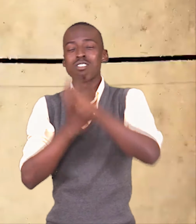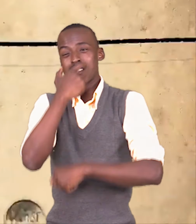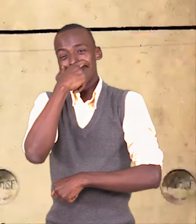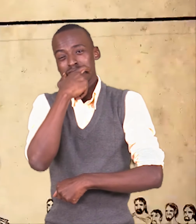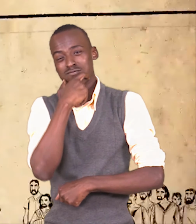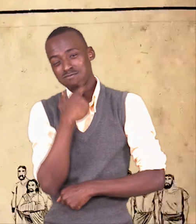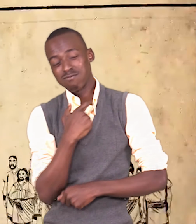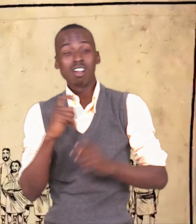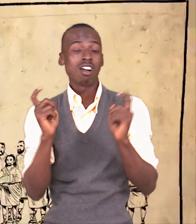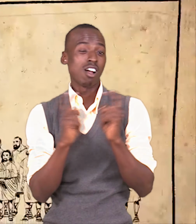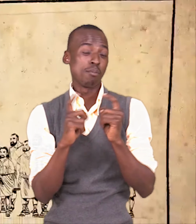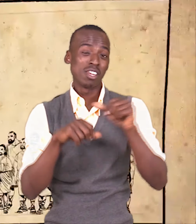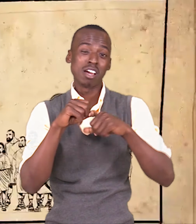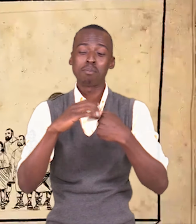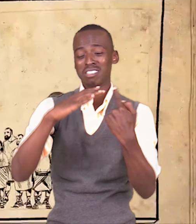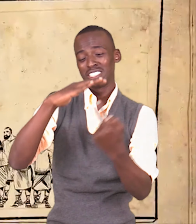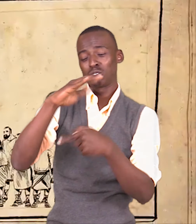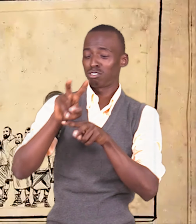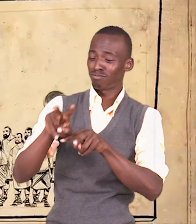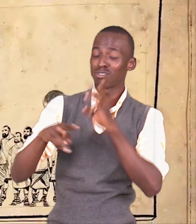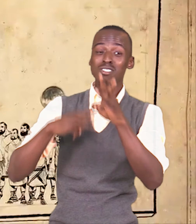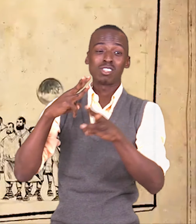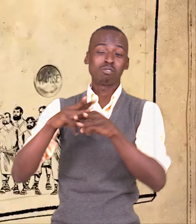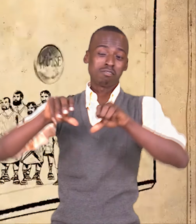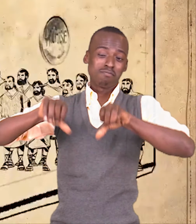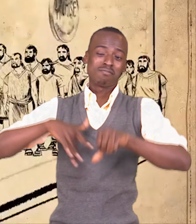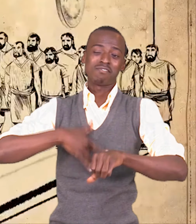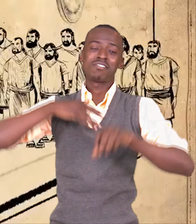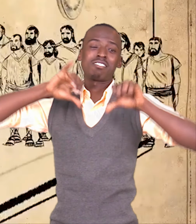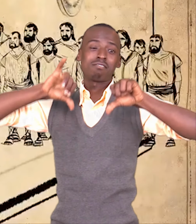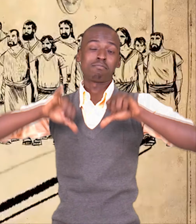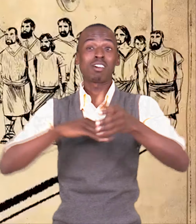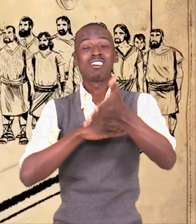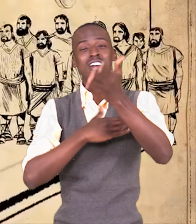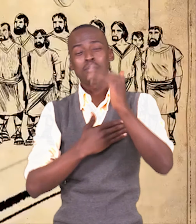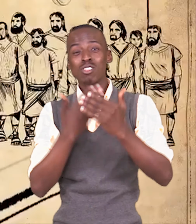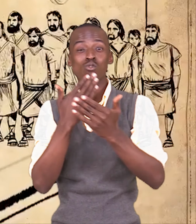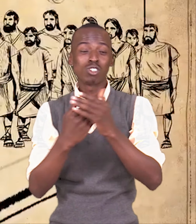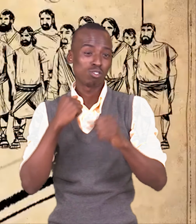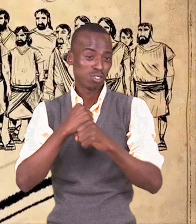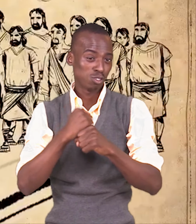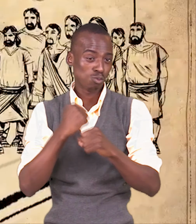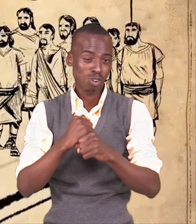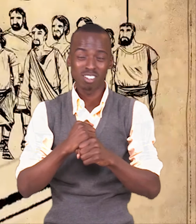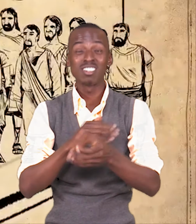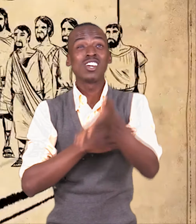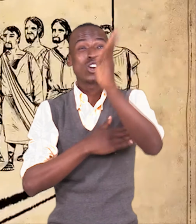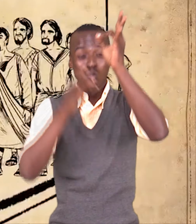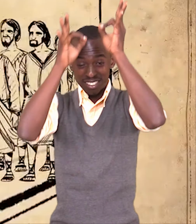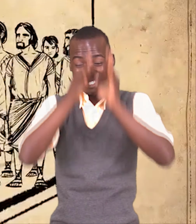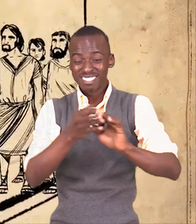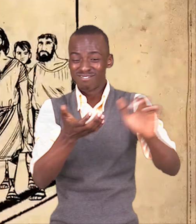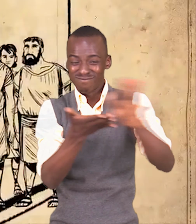they conclude the book because they actually summarize the message of the whole story so far. Humans keep choosing evil,